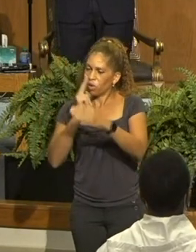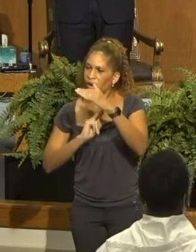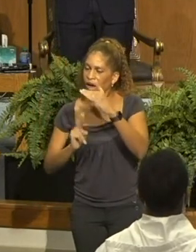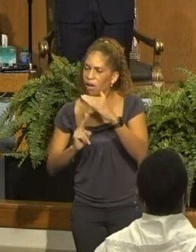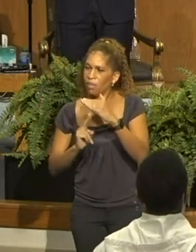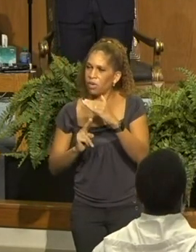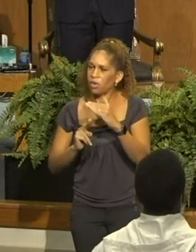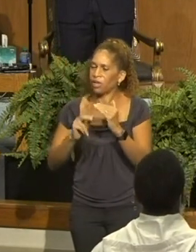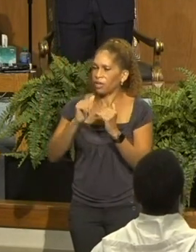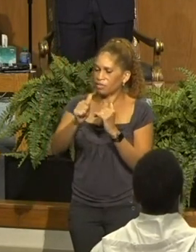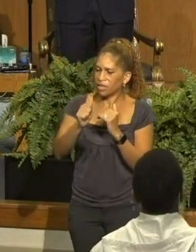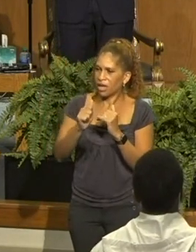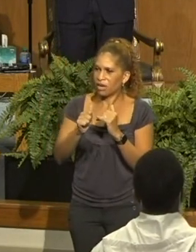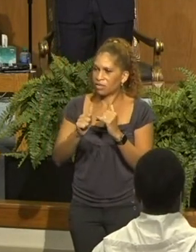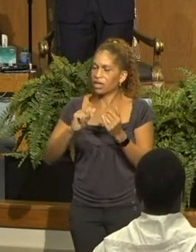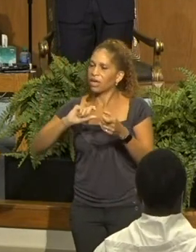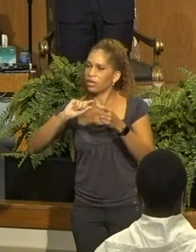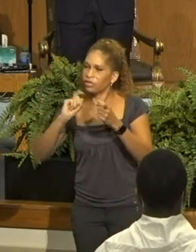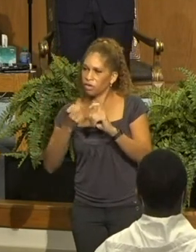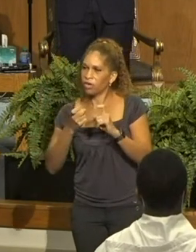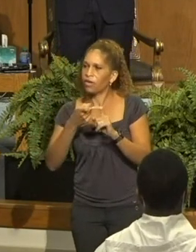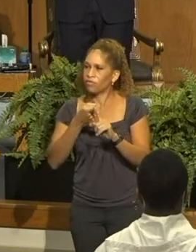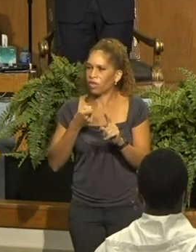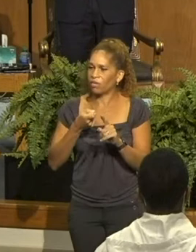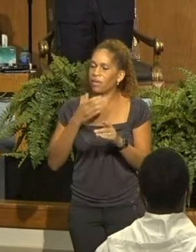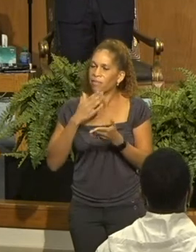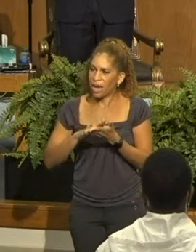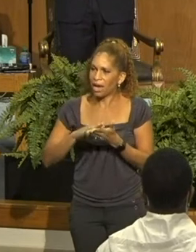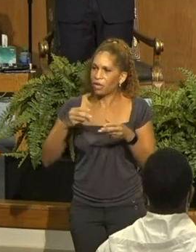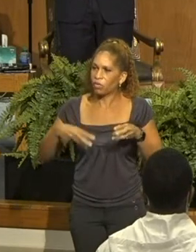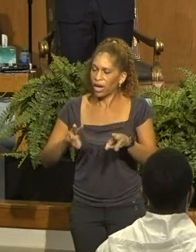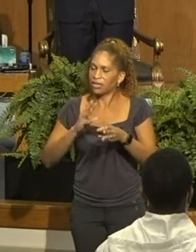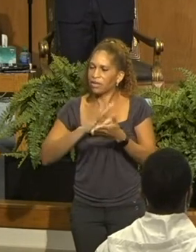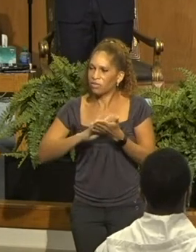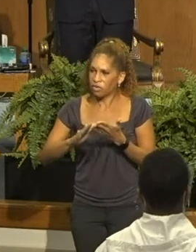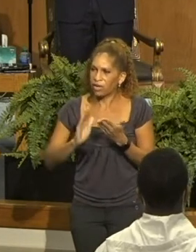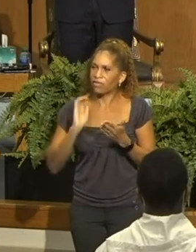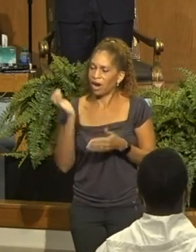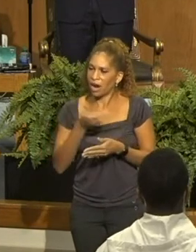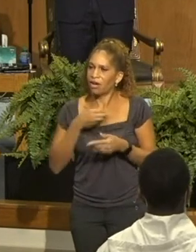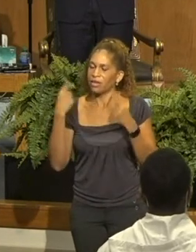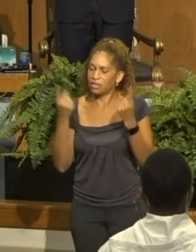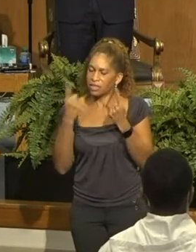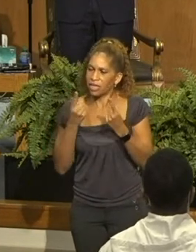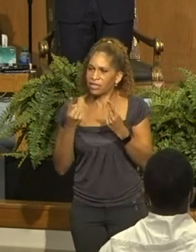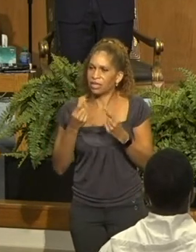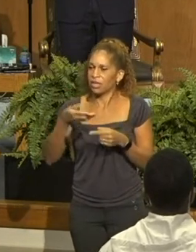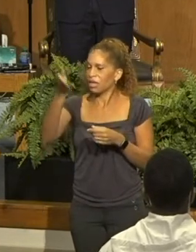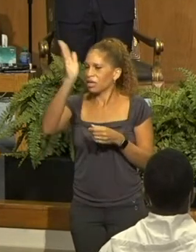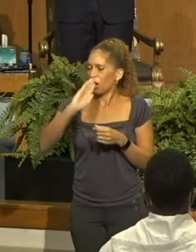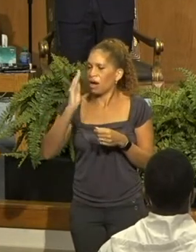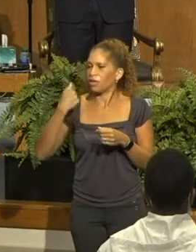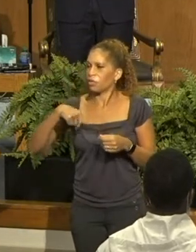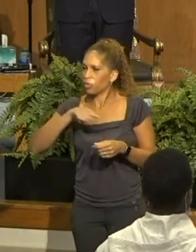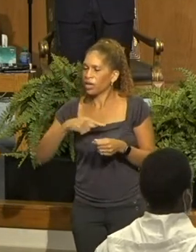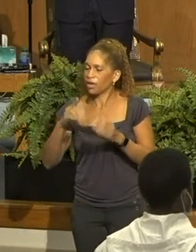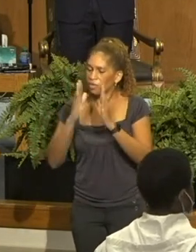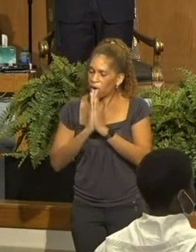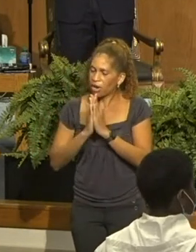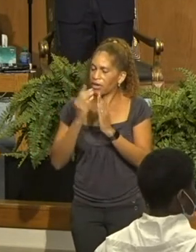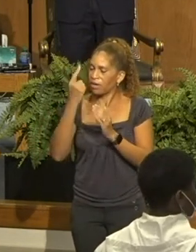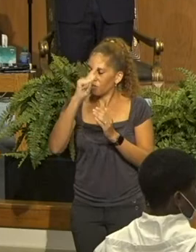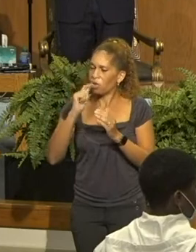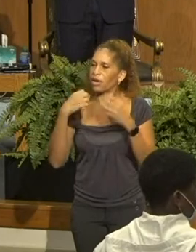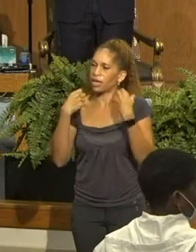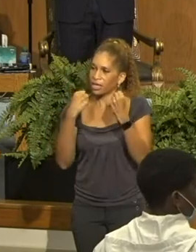wicked ways, you will hear from heaven, forgive our sins, and heal our land. God, we pray for healing today.